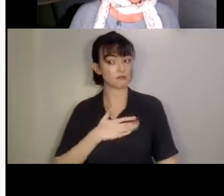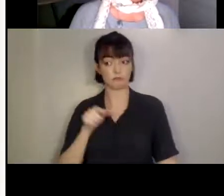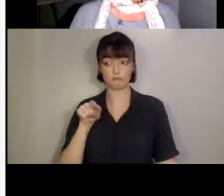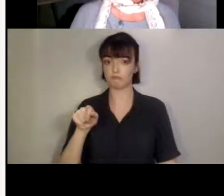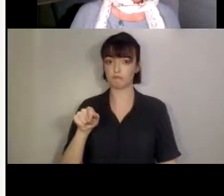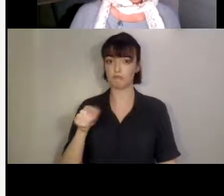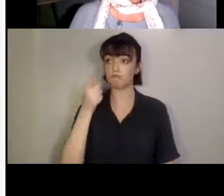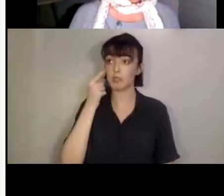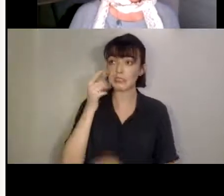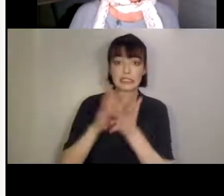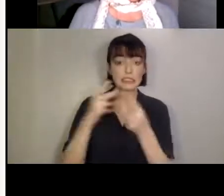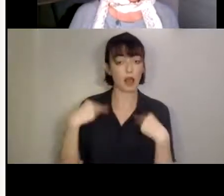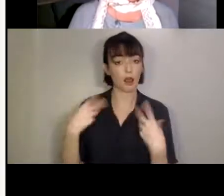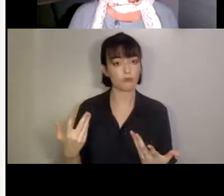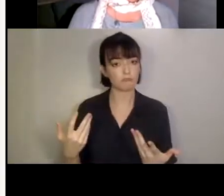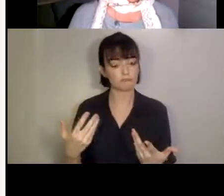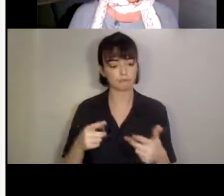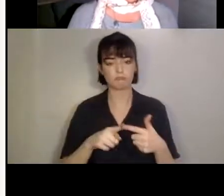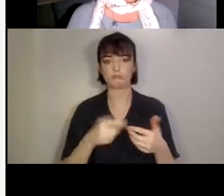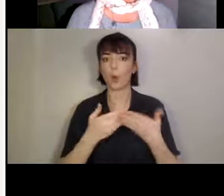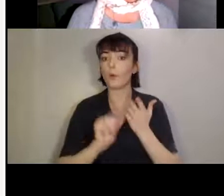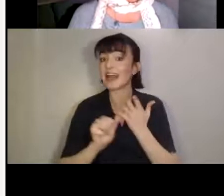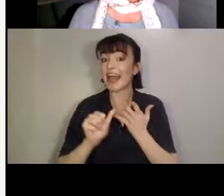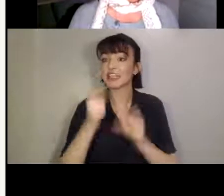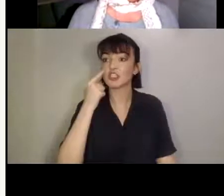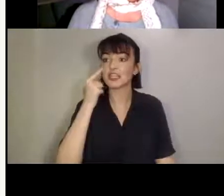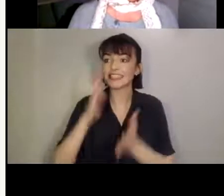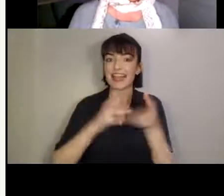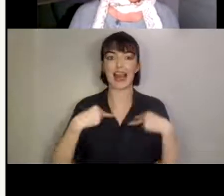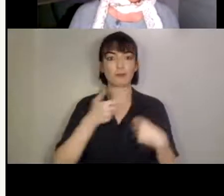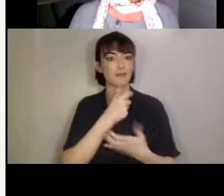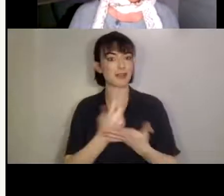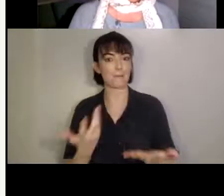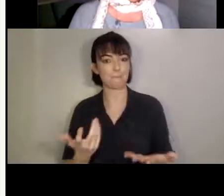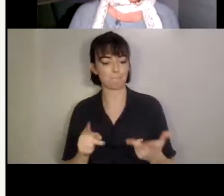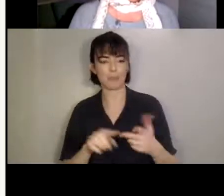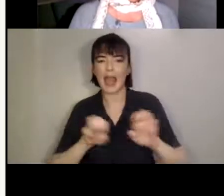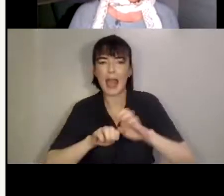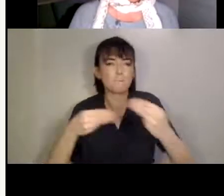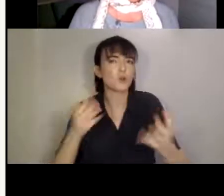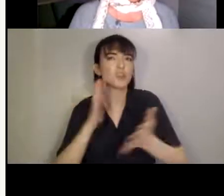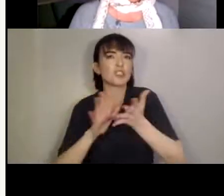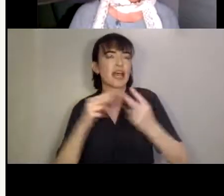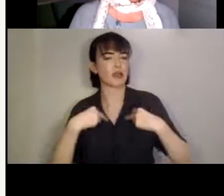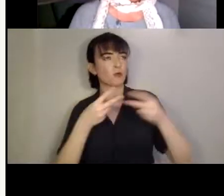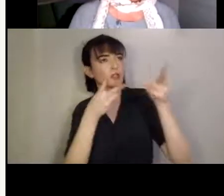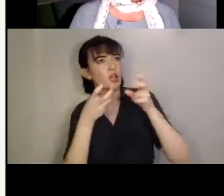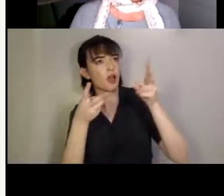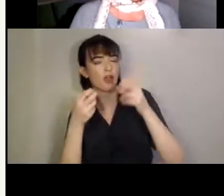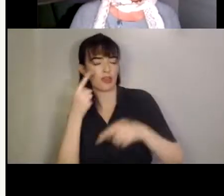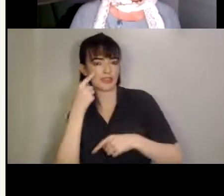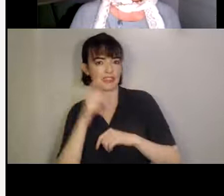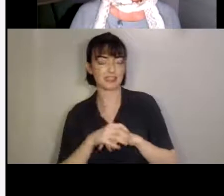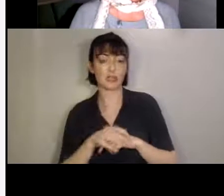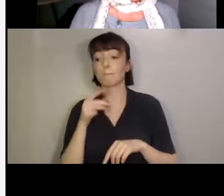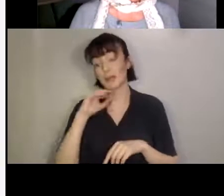language? At what age have they had exposure to sign language and how much? Because that's going to affect their test performance. So if we